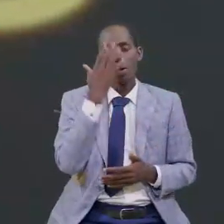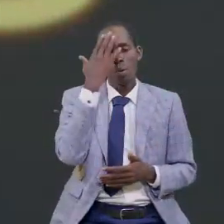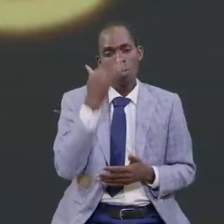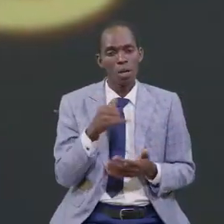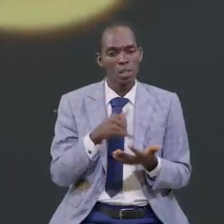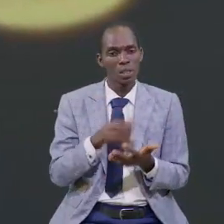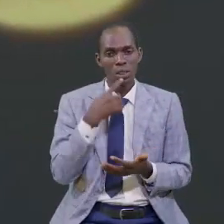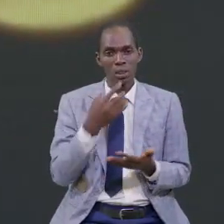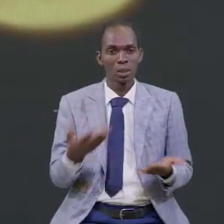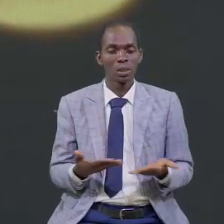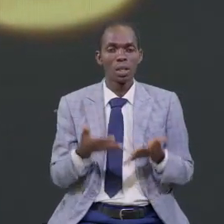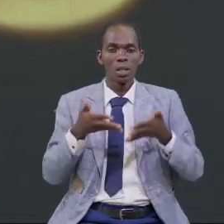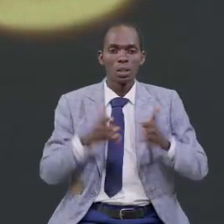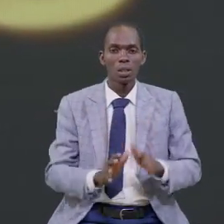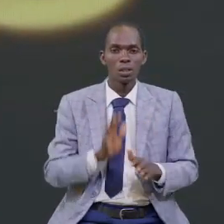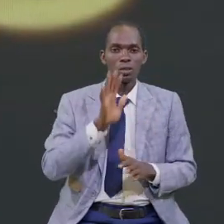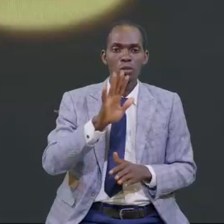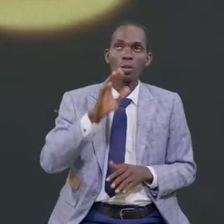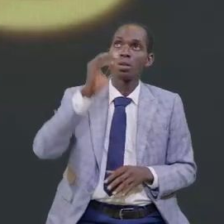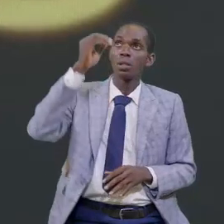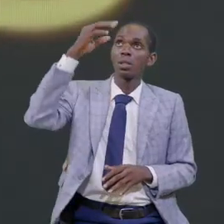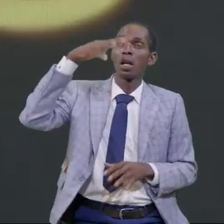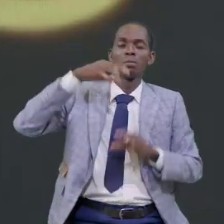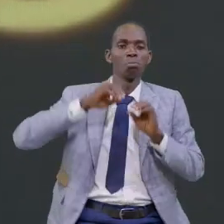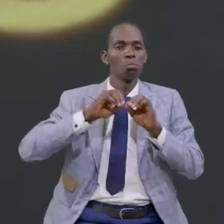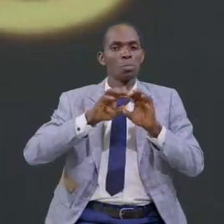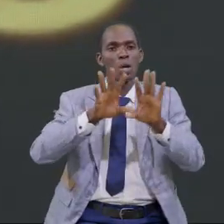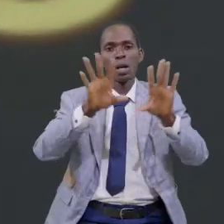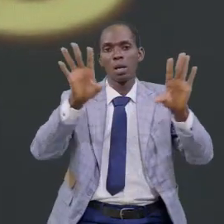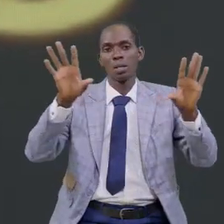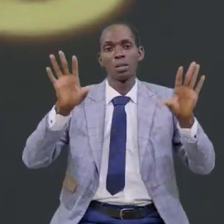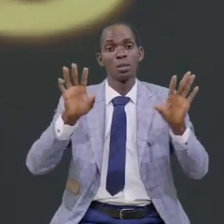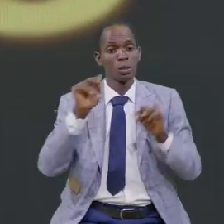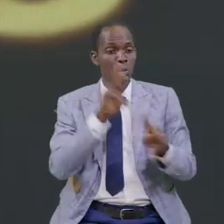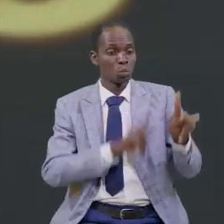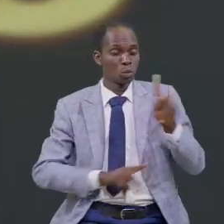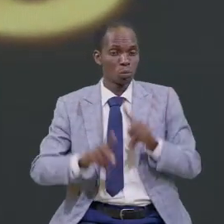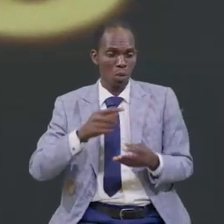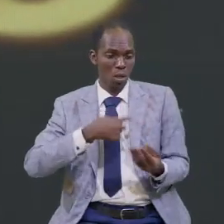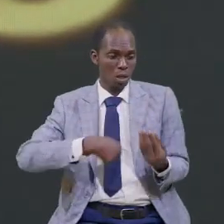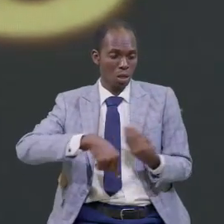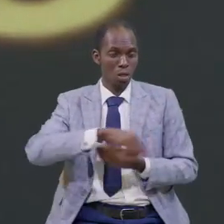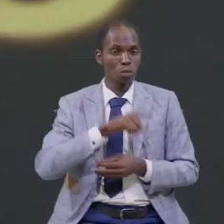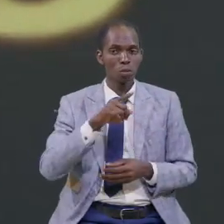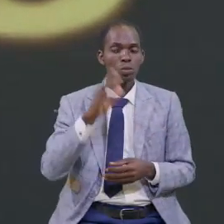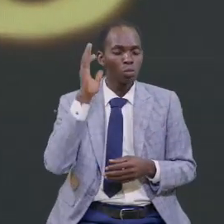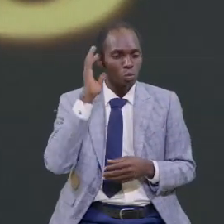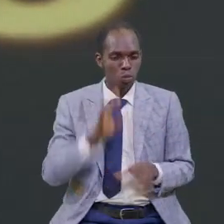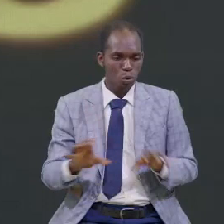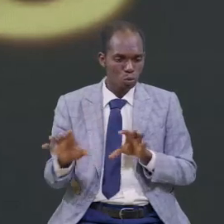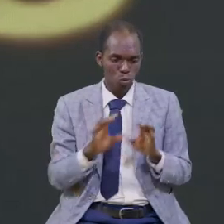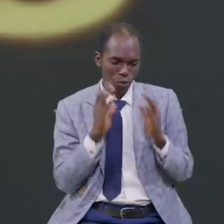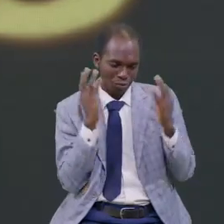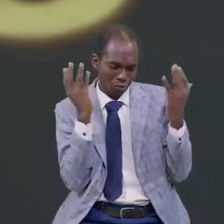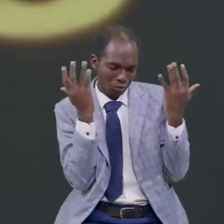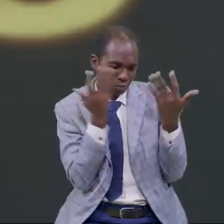shine. The people around you will manifest shady deals, dark deals, and